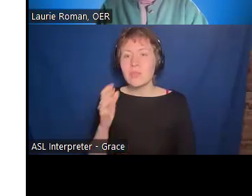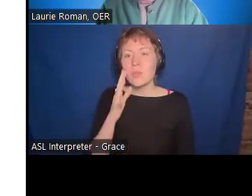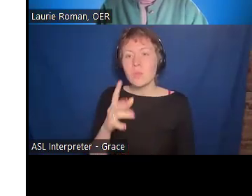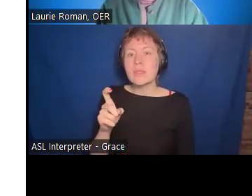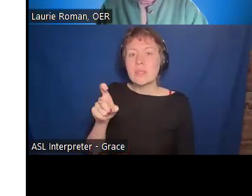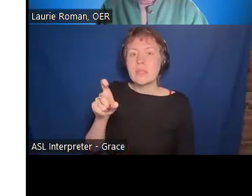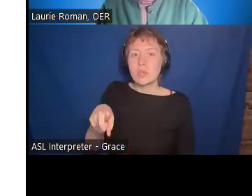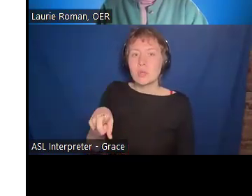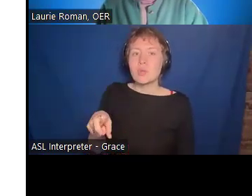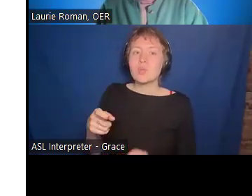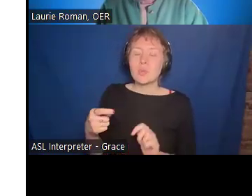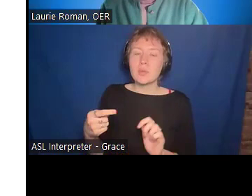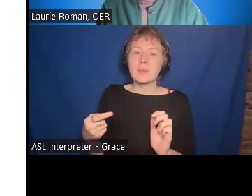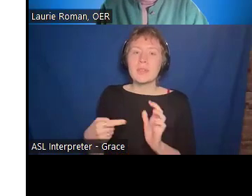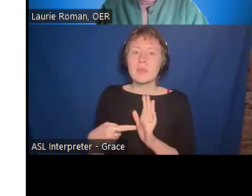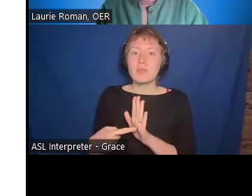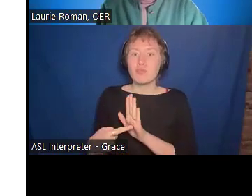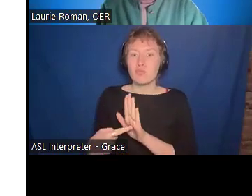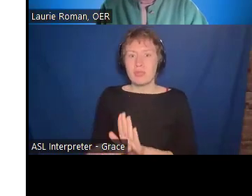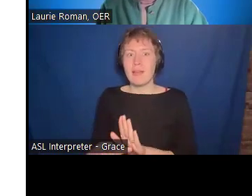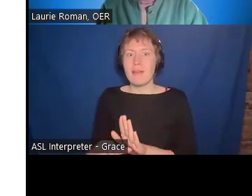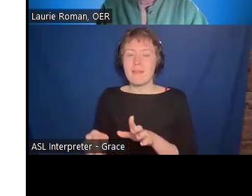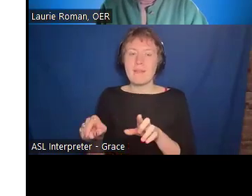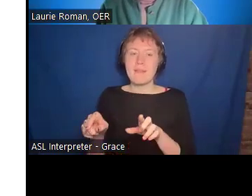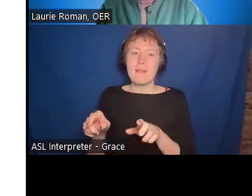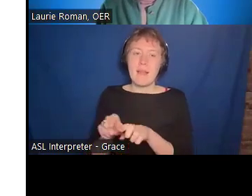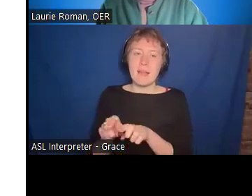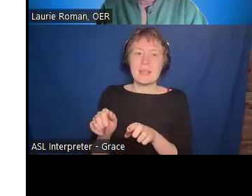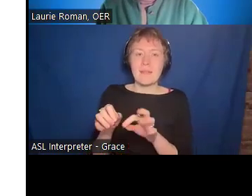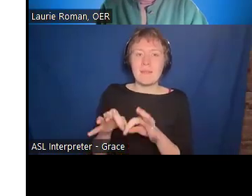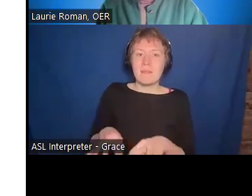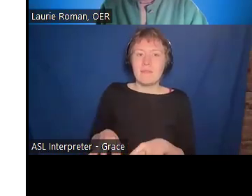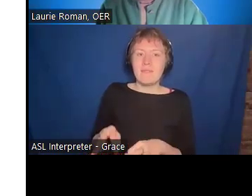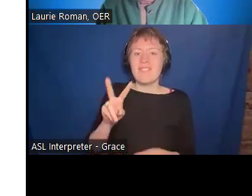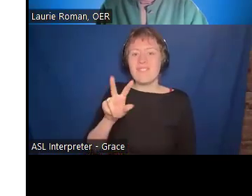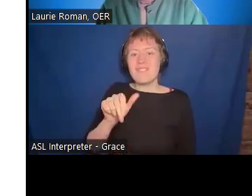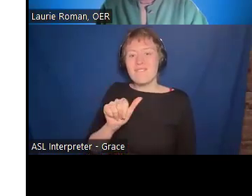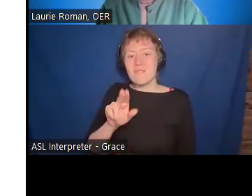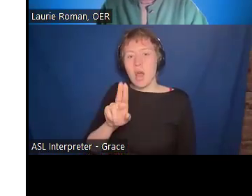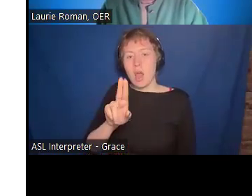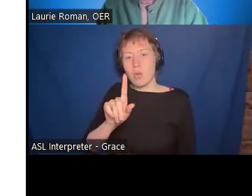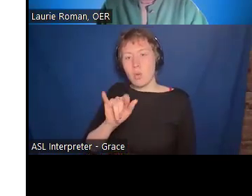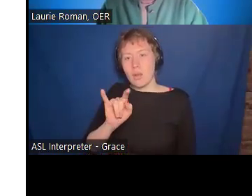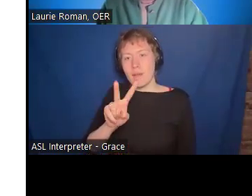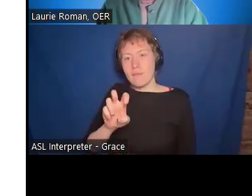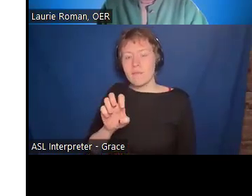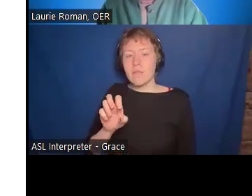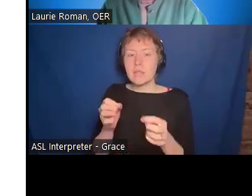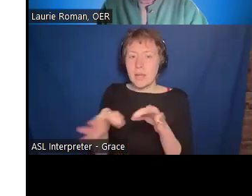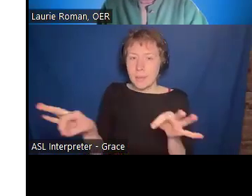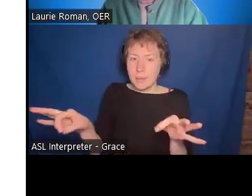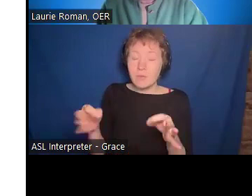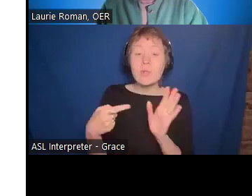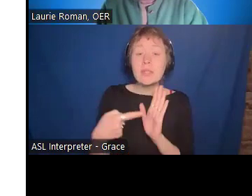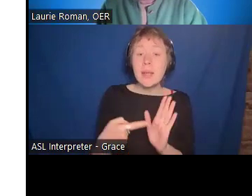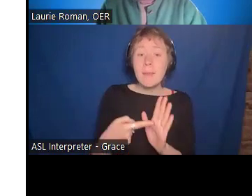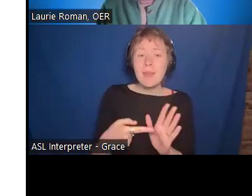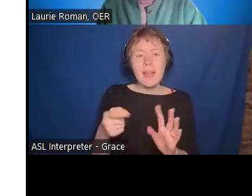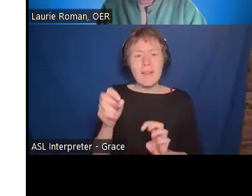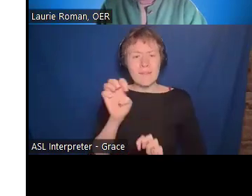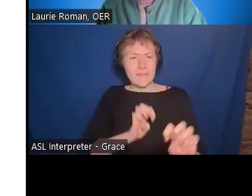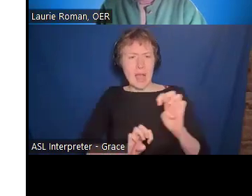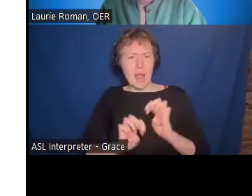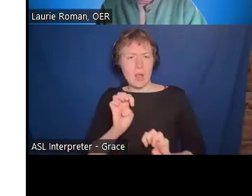presented as evaluative statement. For example, evaluate the rationale for undertaking the study, ...